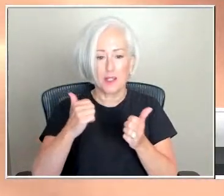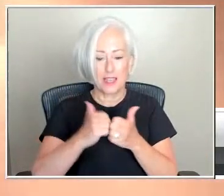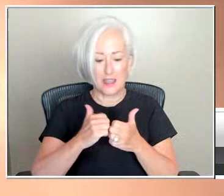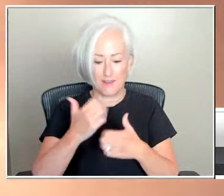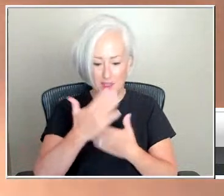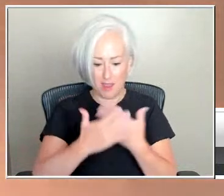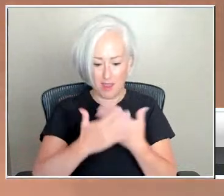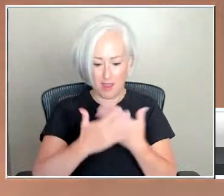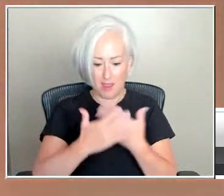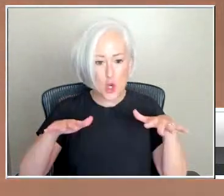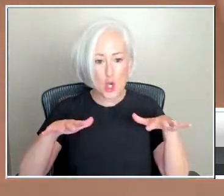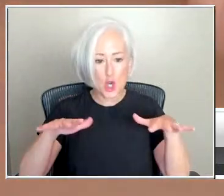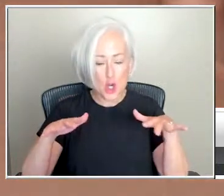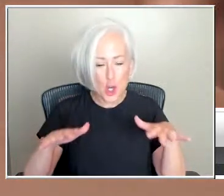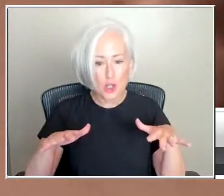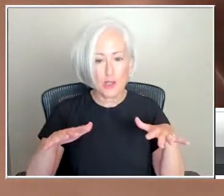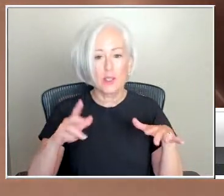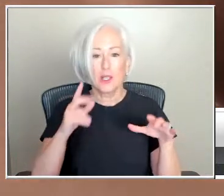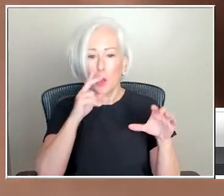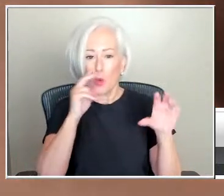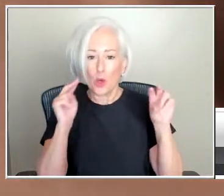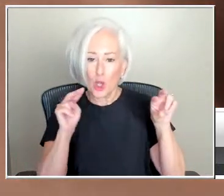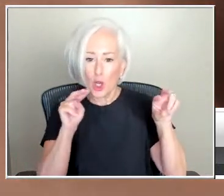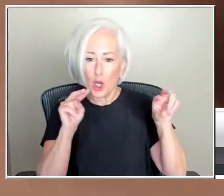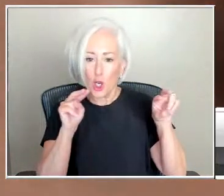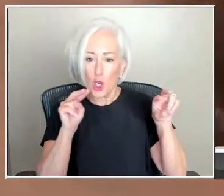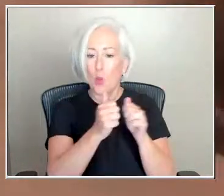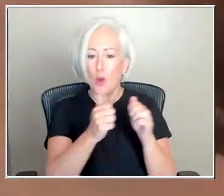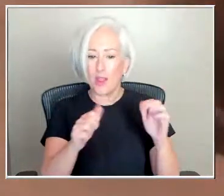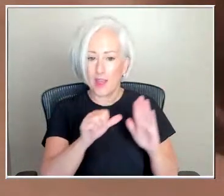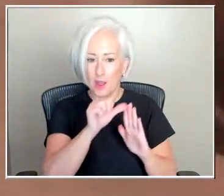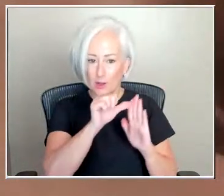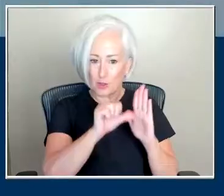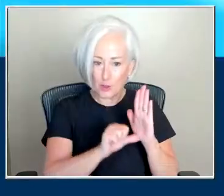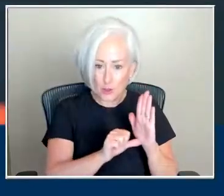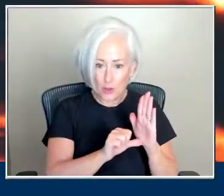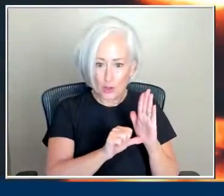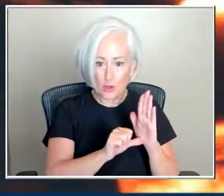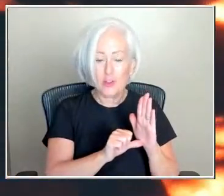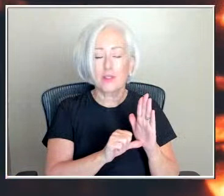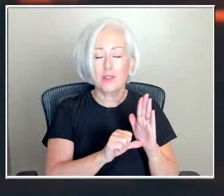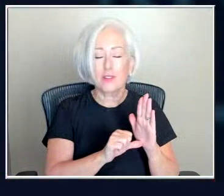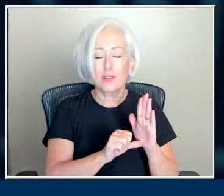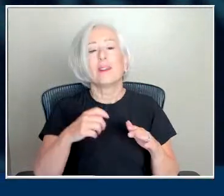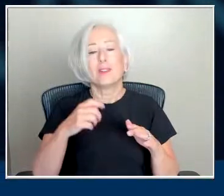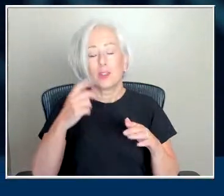the scalpel-free brain surgery that helped fix it all.